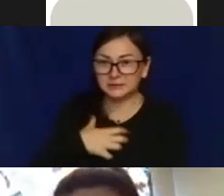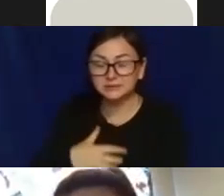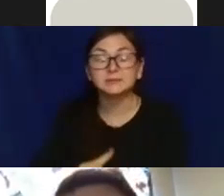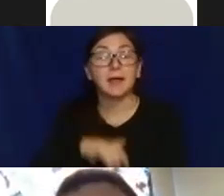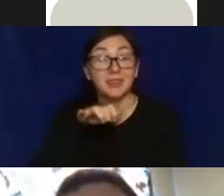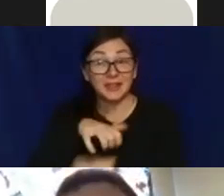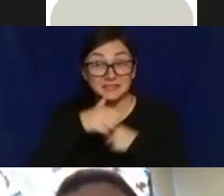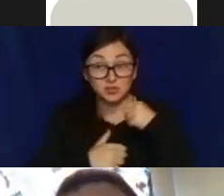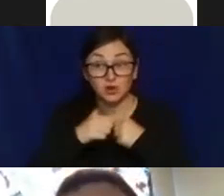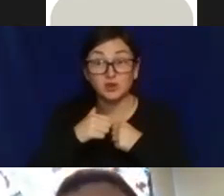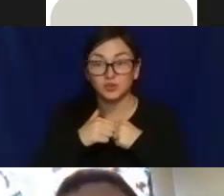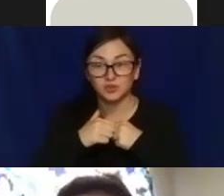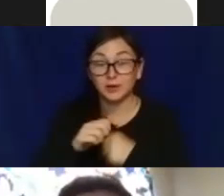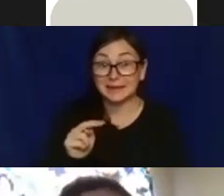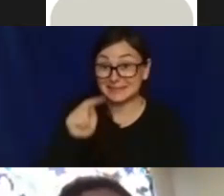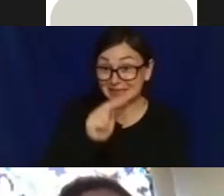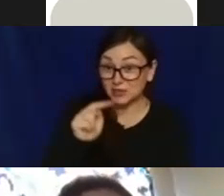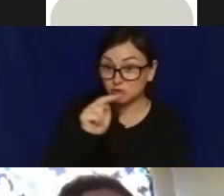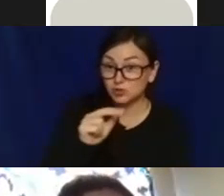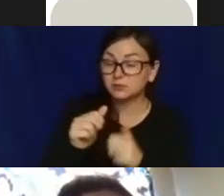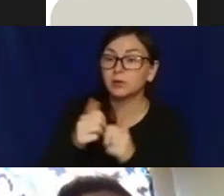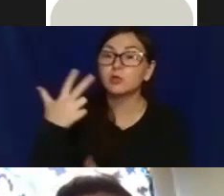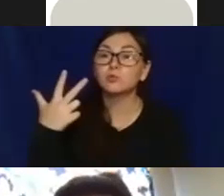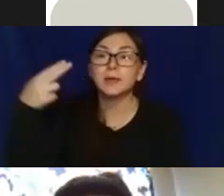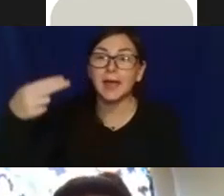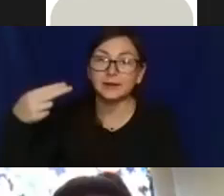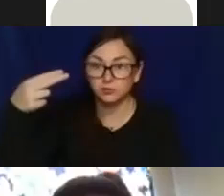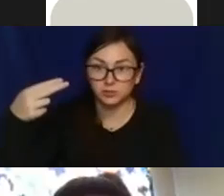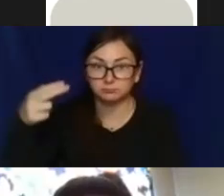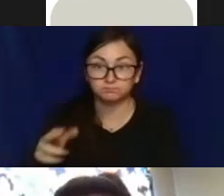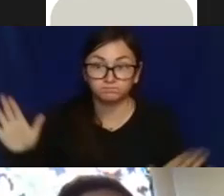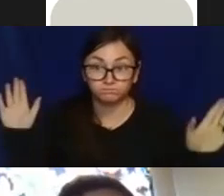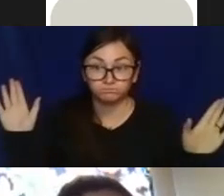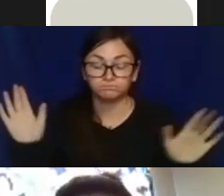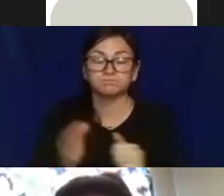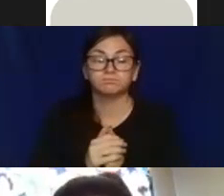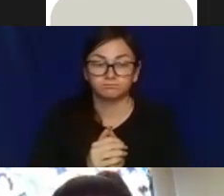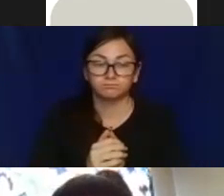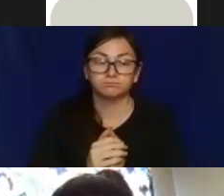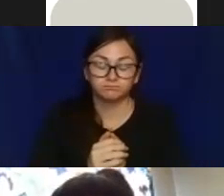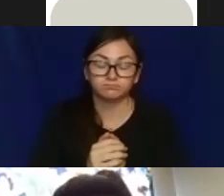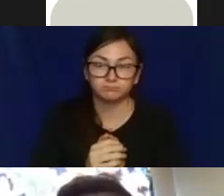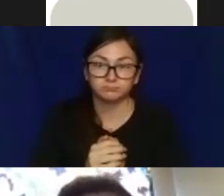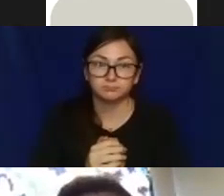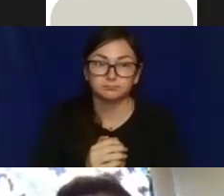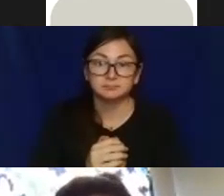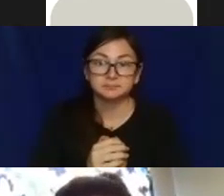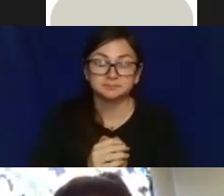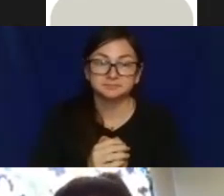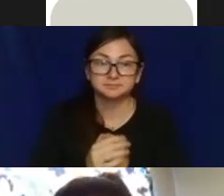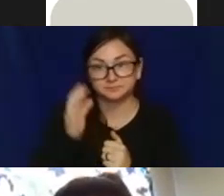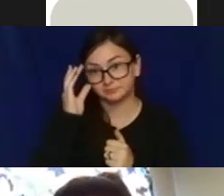nitrogen with 3 hydrogens, okay? Now we have to come up with a general structure. Now, the